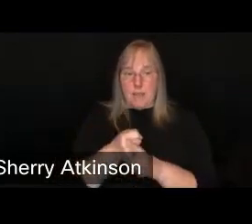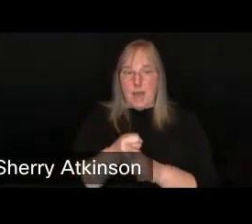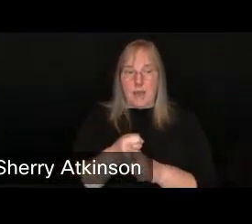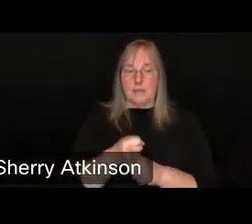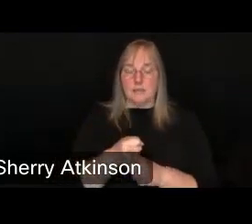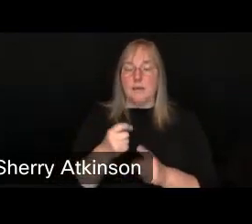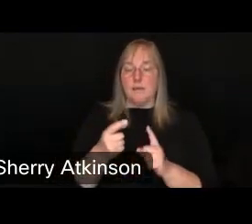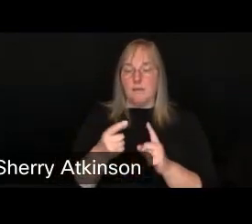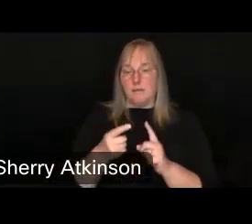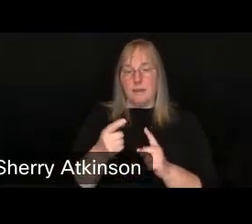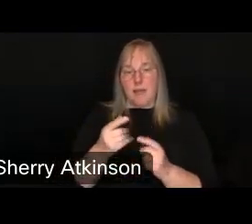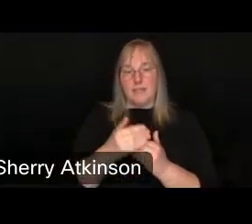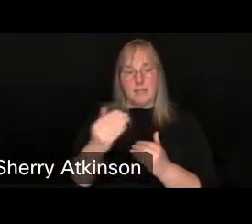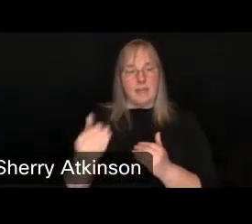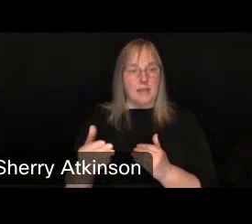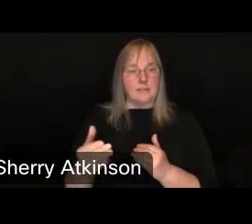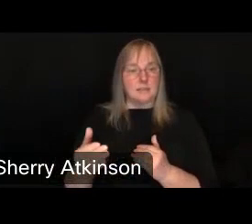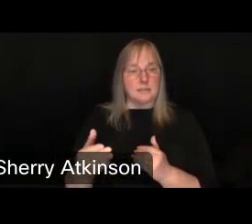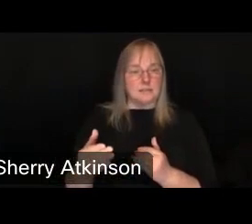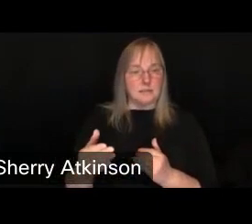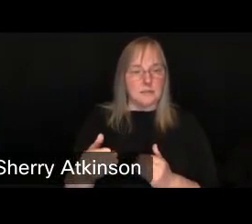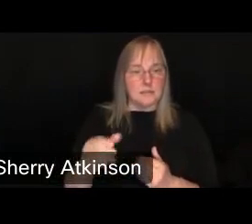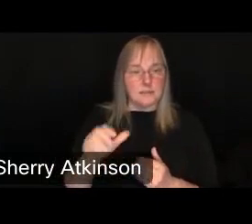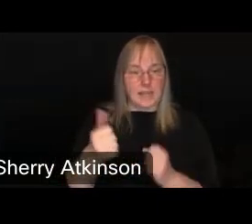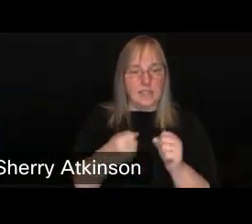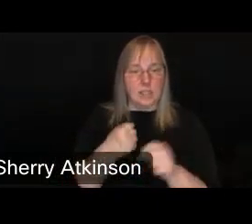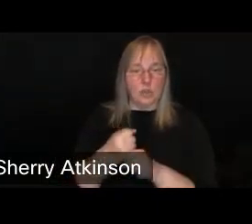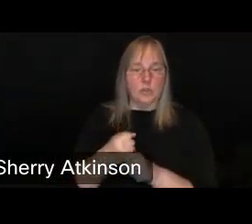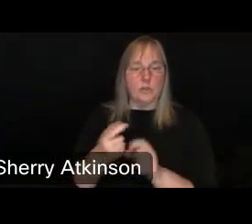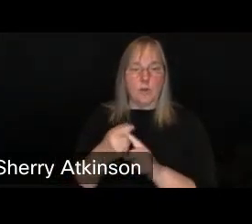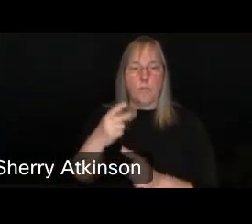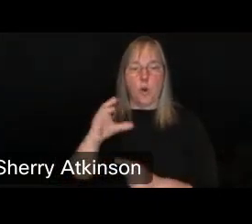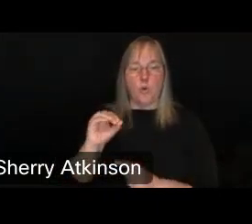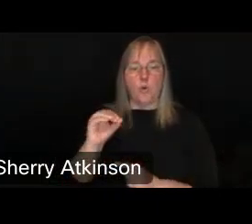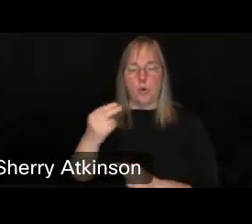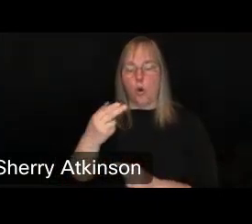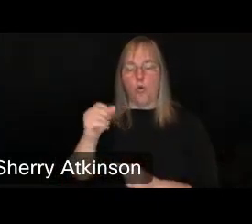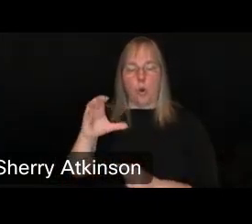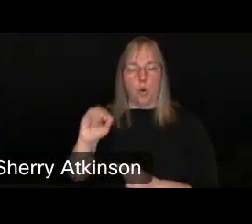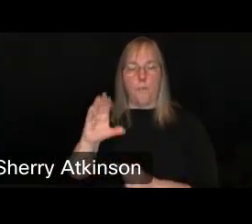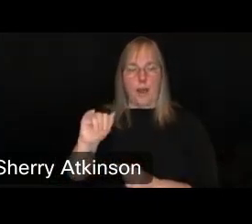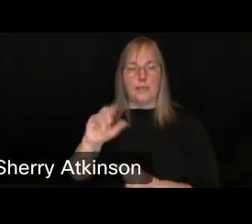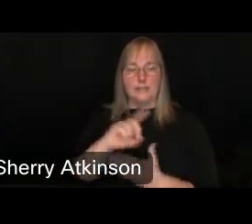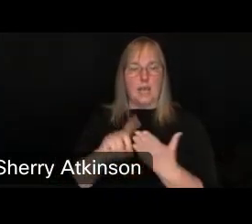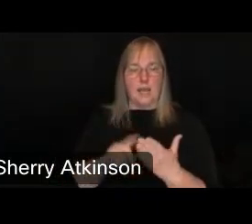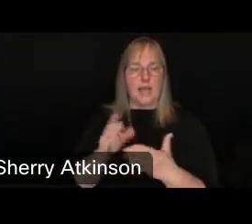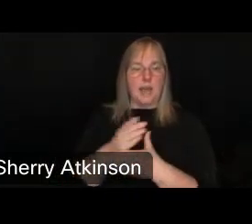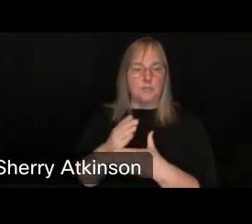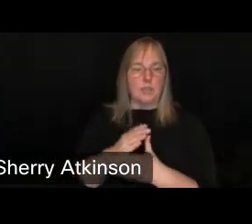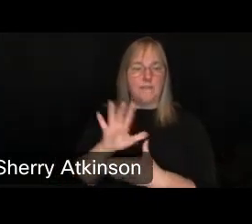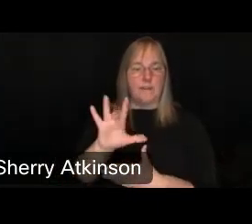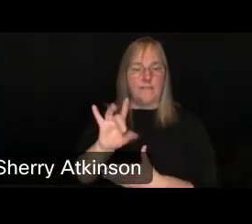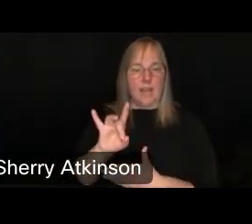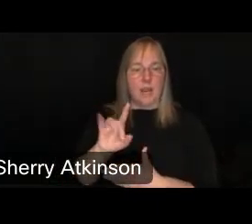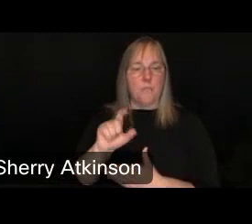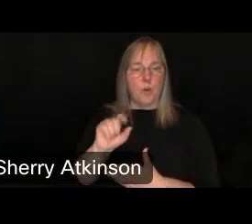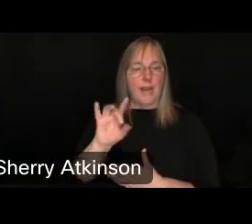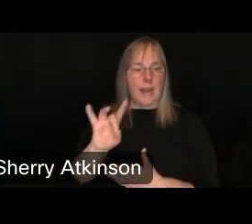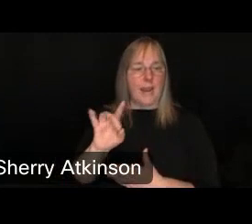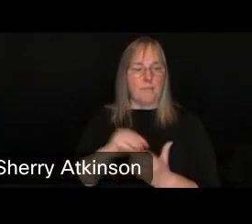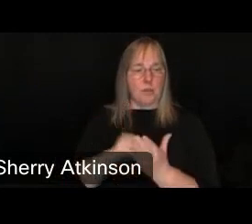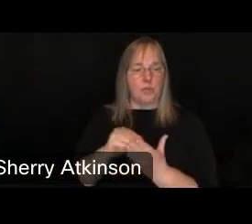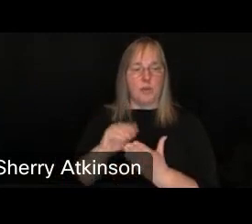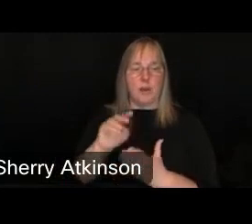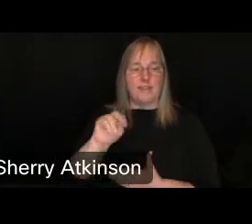Design. And average is about 58.8 million a net impact to the